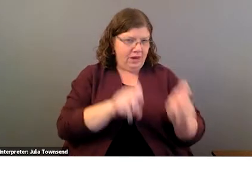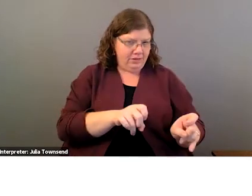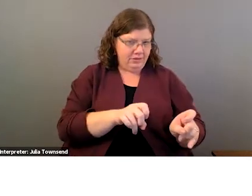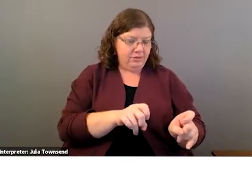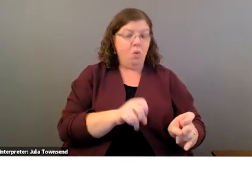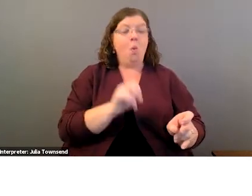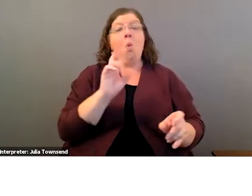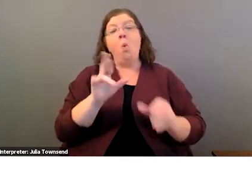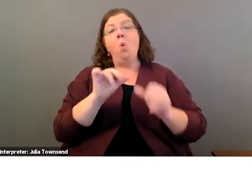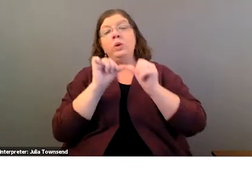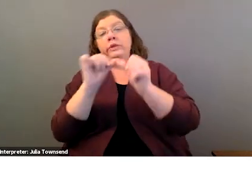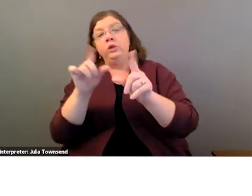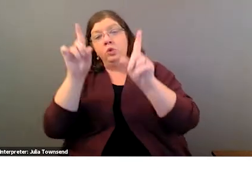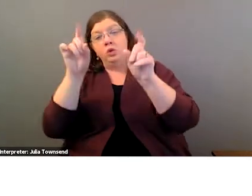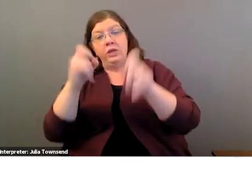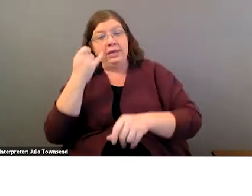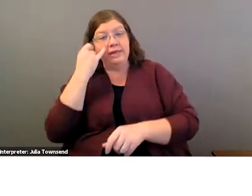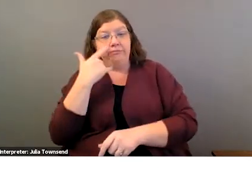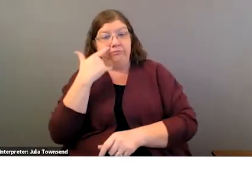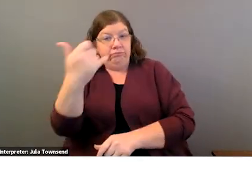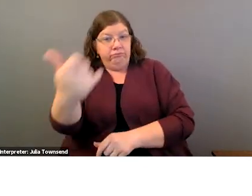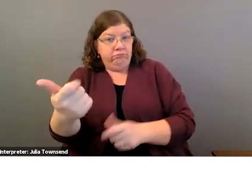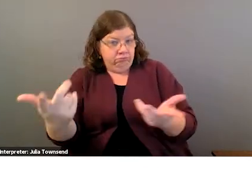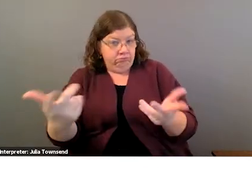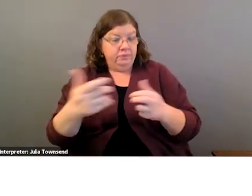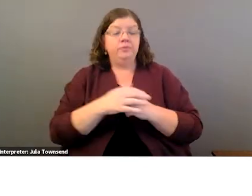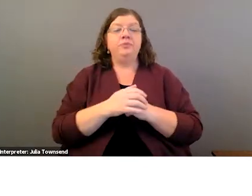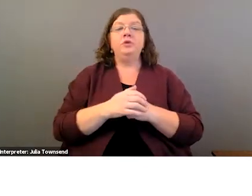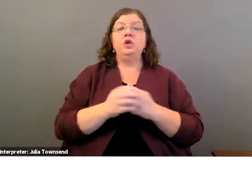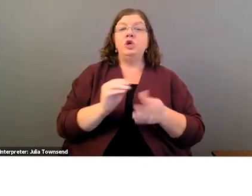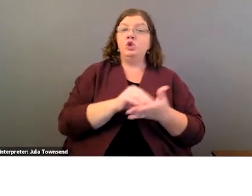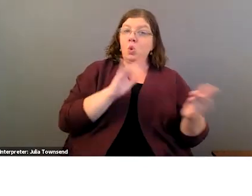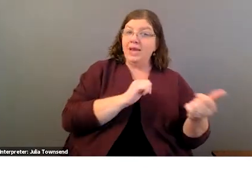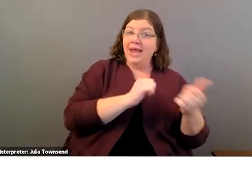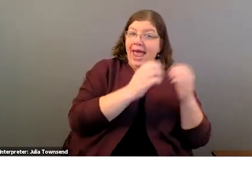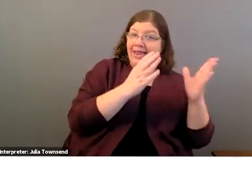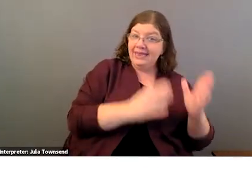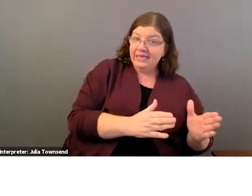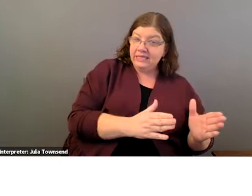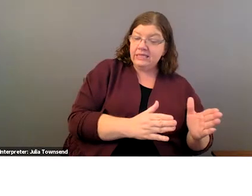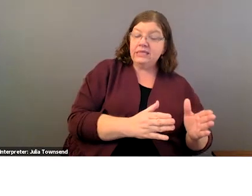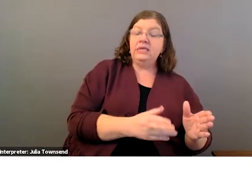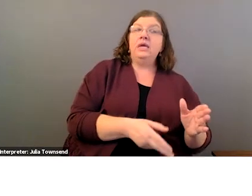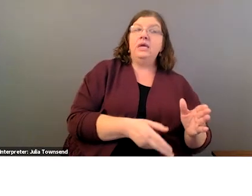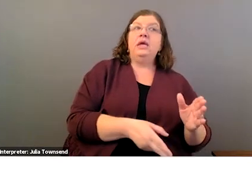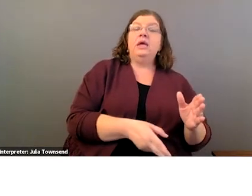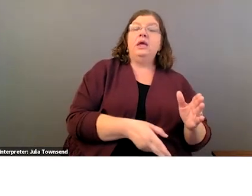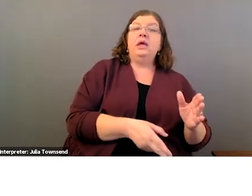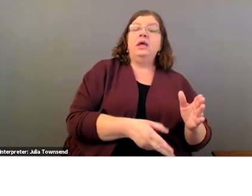to test if they choose to. Student athletes in high